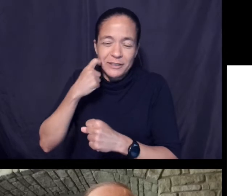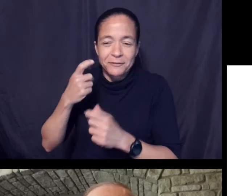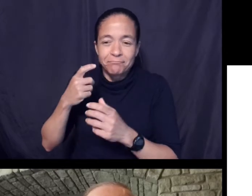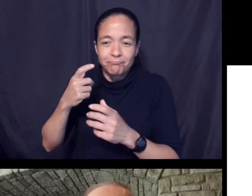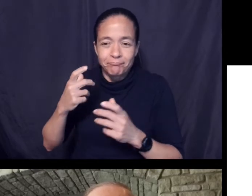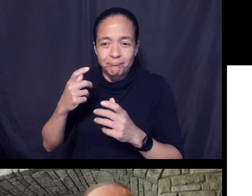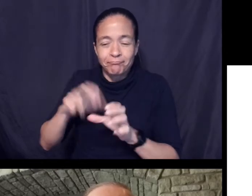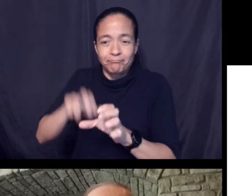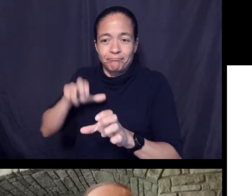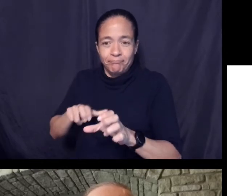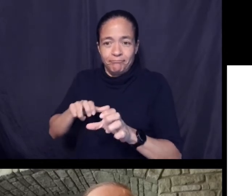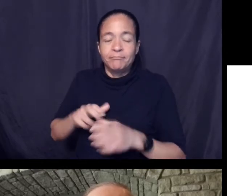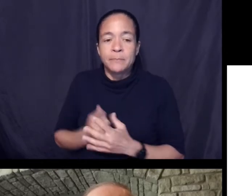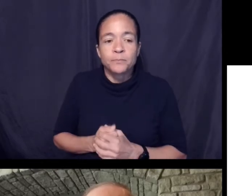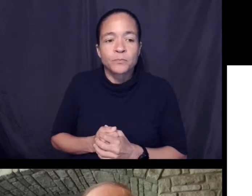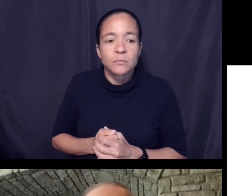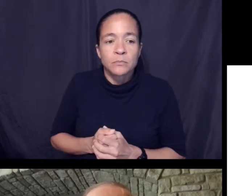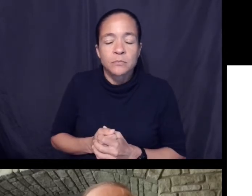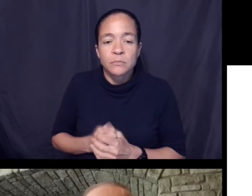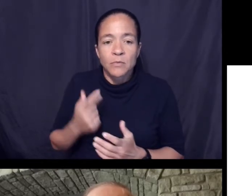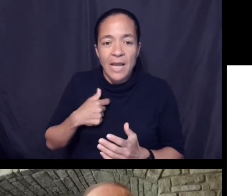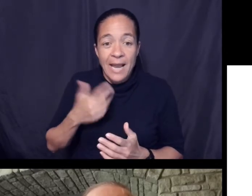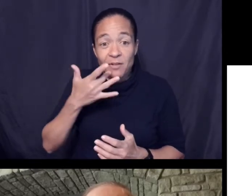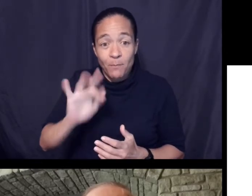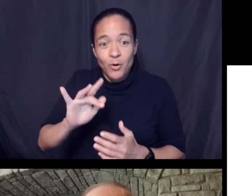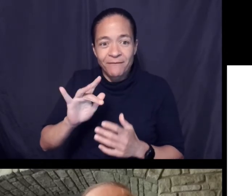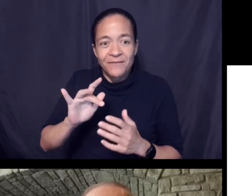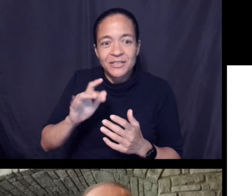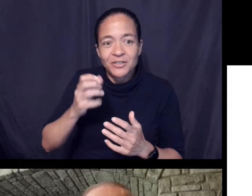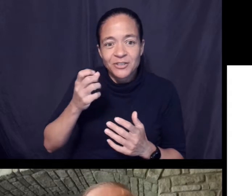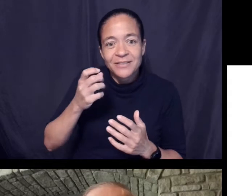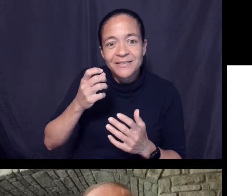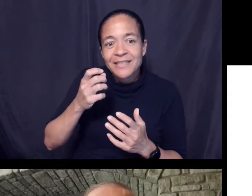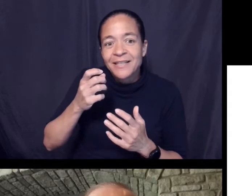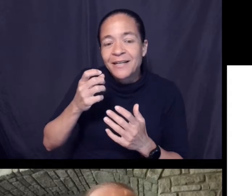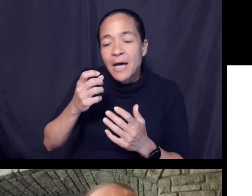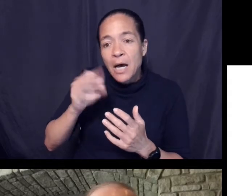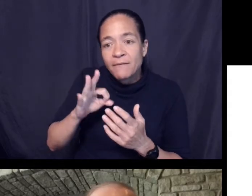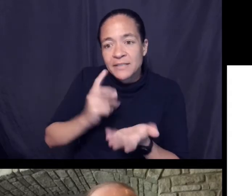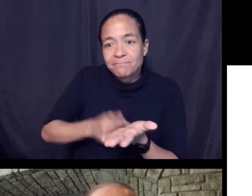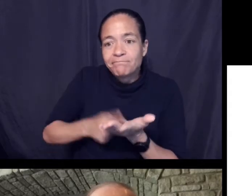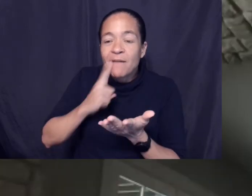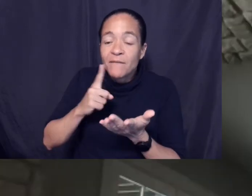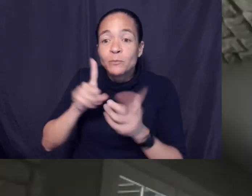I have the privilege of talking to you about universal screening for congenital cytomegalovirus.